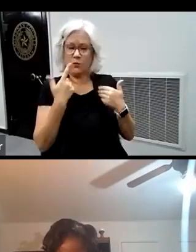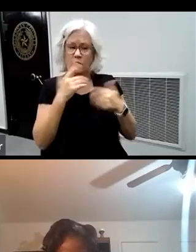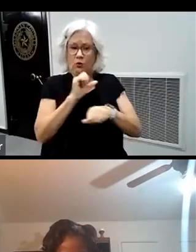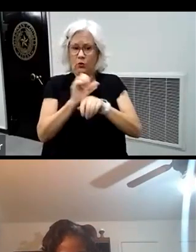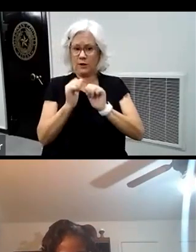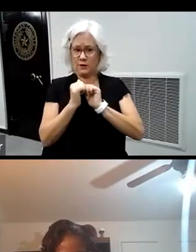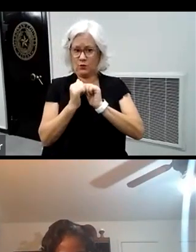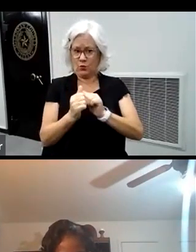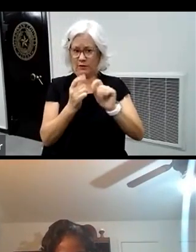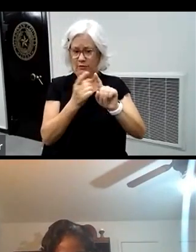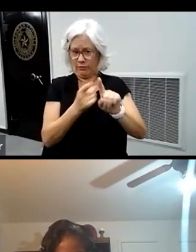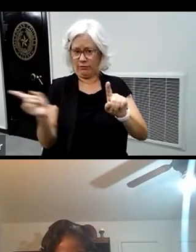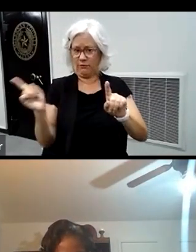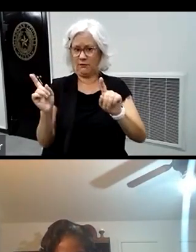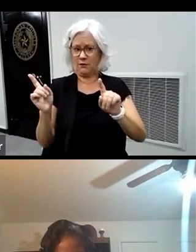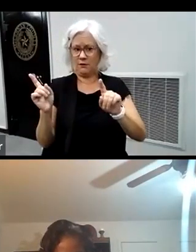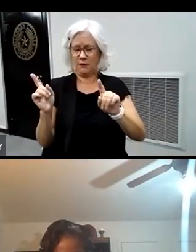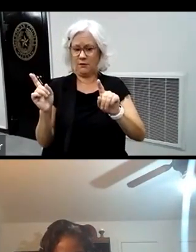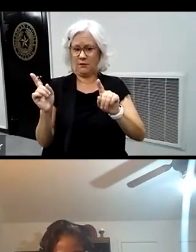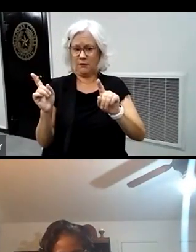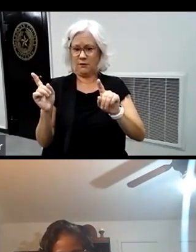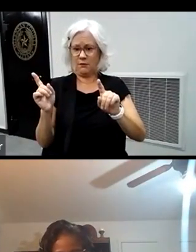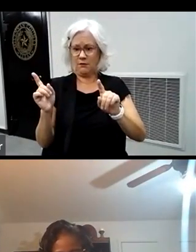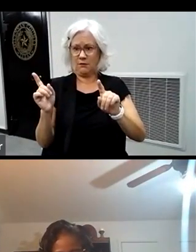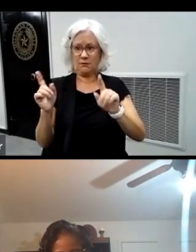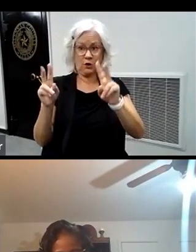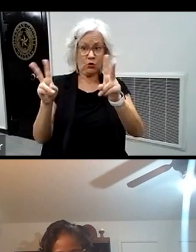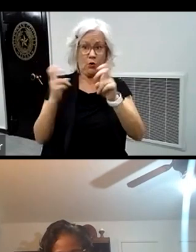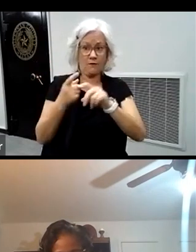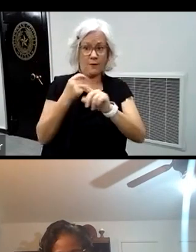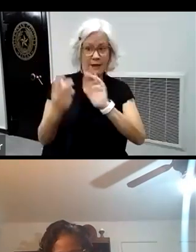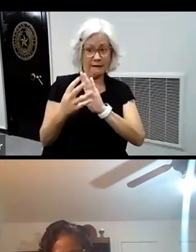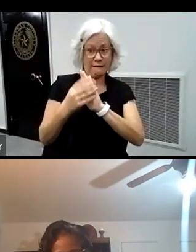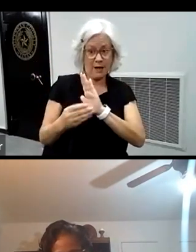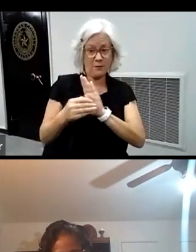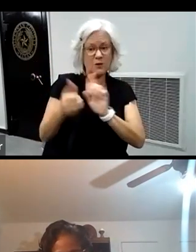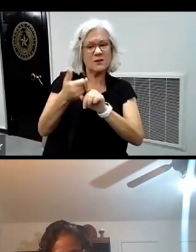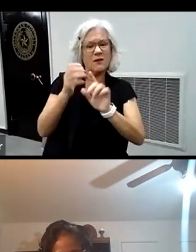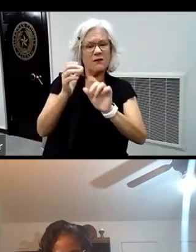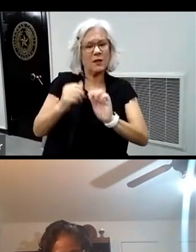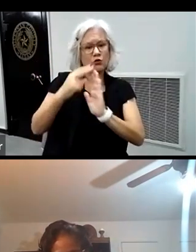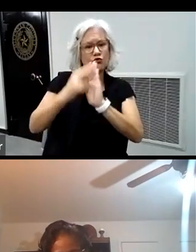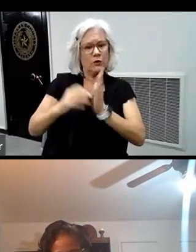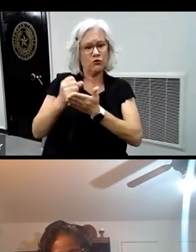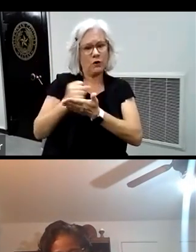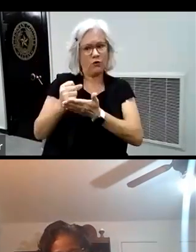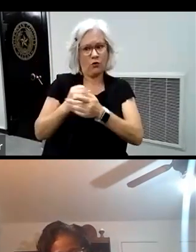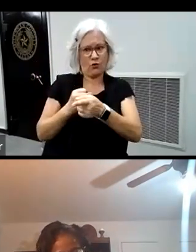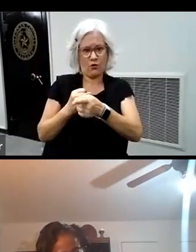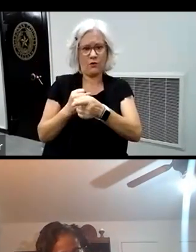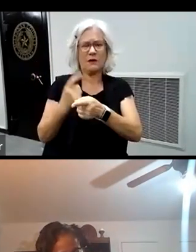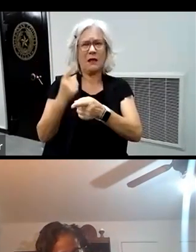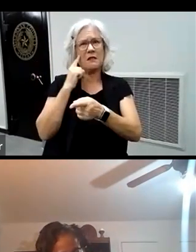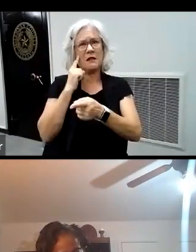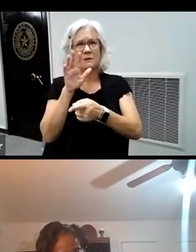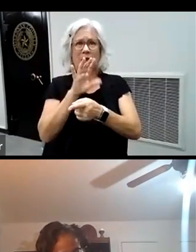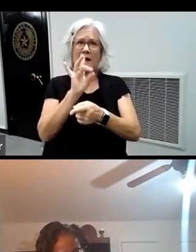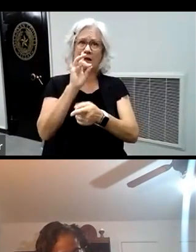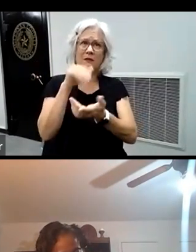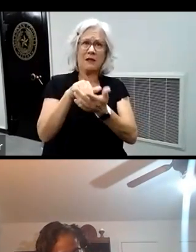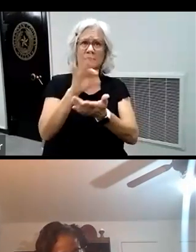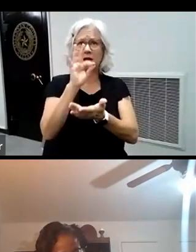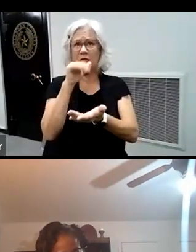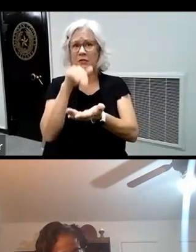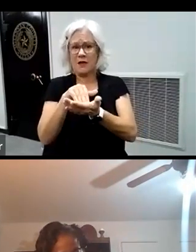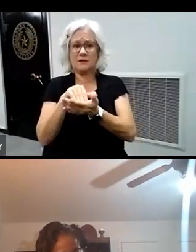get a quote on the copier that has a credit card reader. I believe it's around 8,000 or 9,000. Need to go